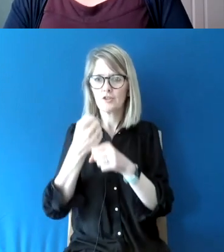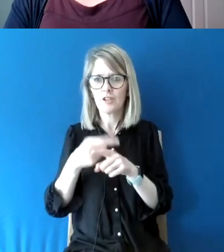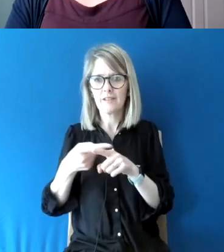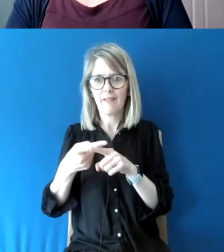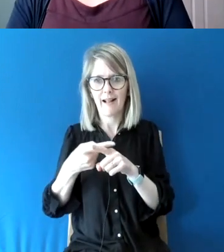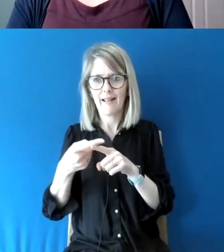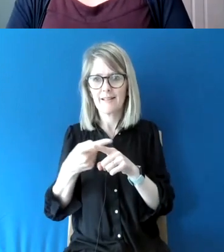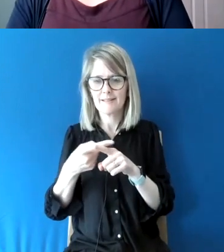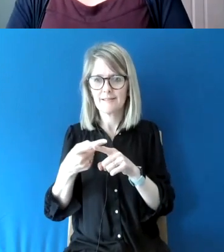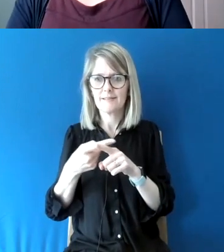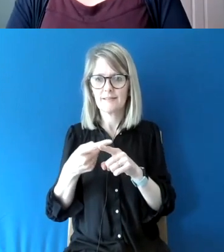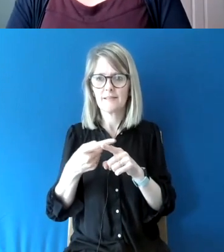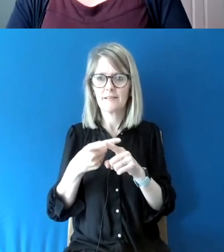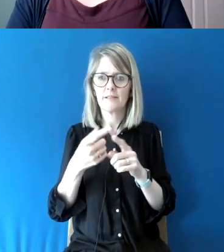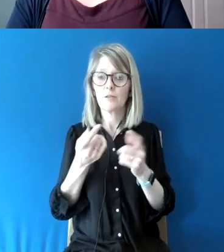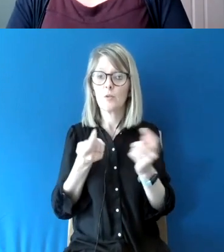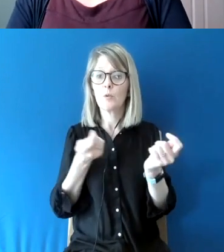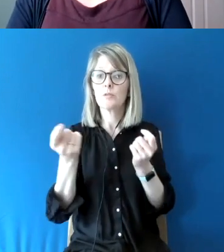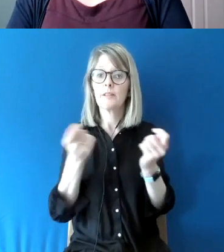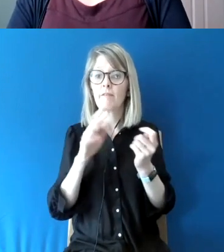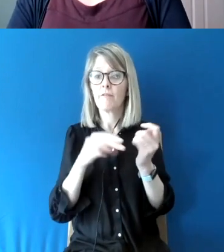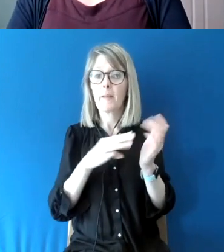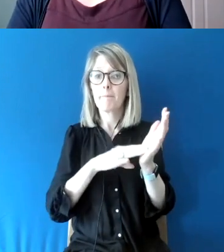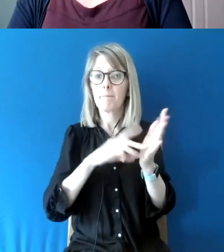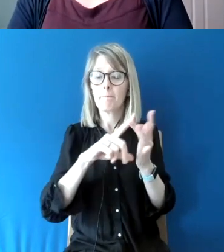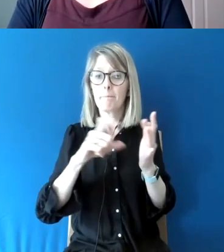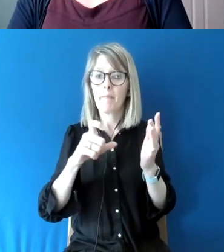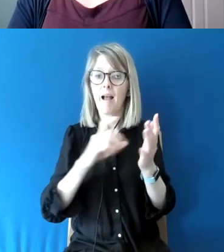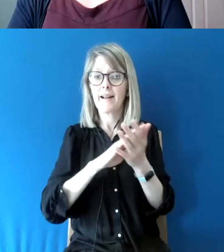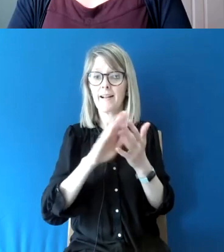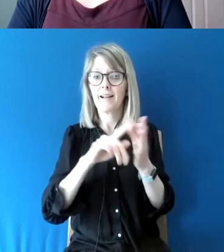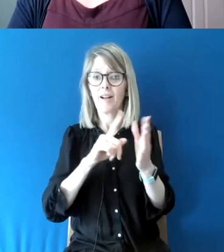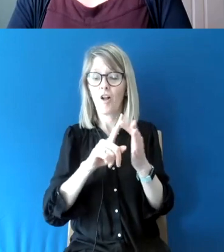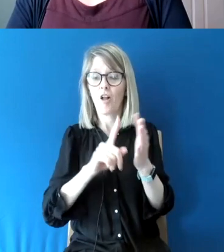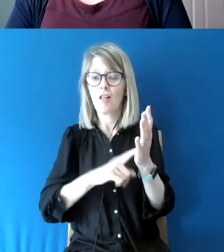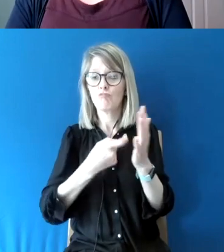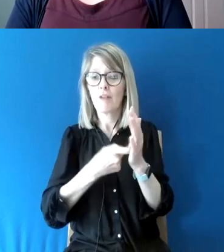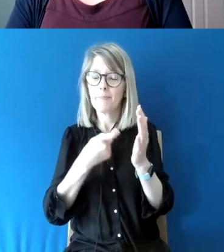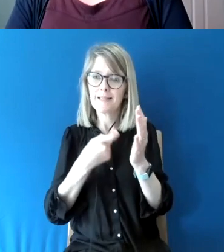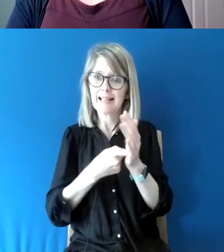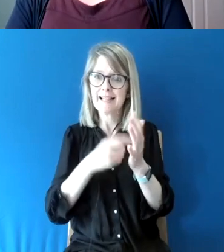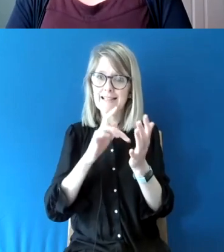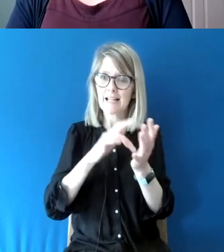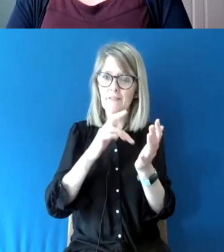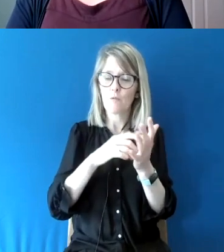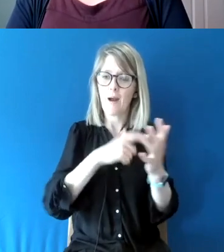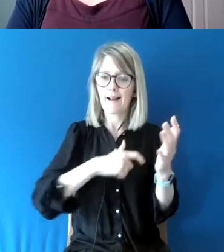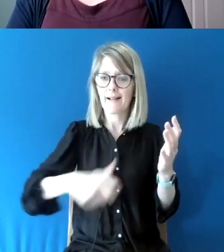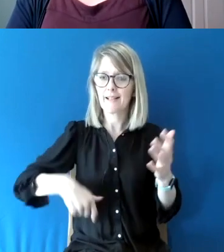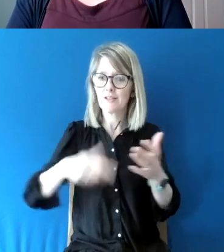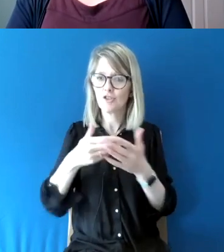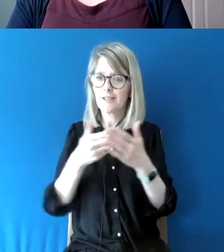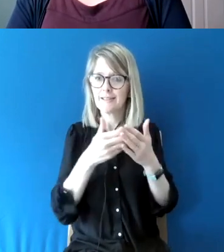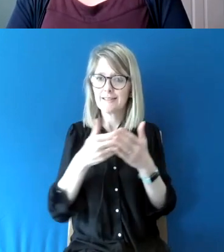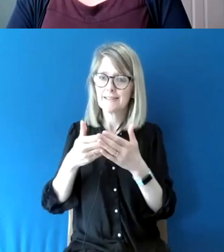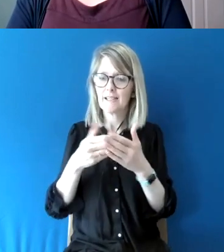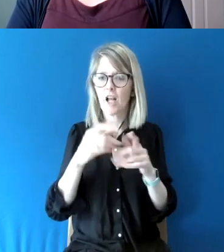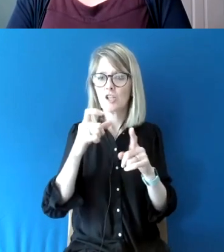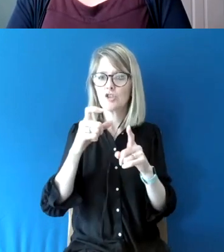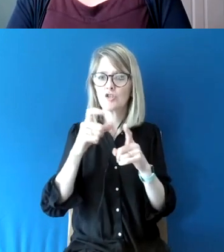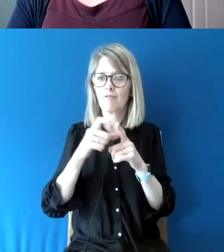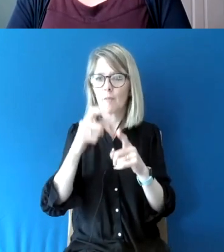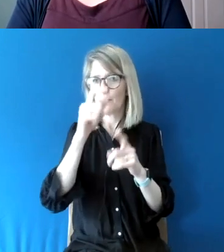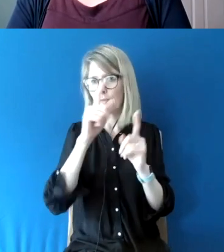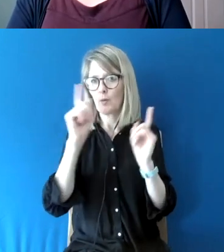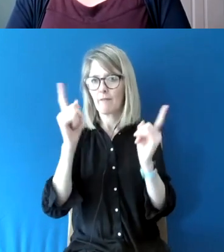which is hosted by the Michael Ramsey Centre for Anglican Studies at Durham University and the Department of Politics and